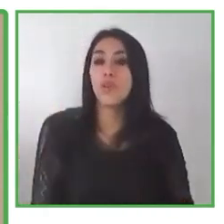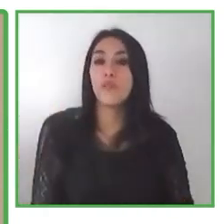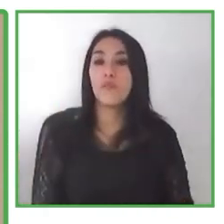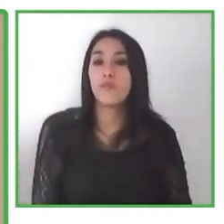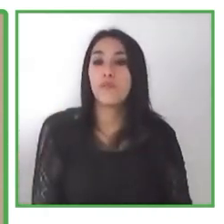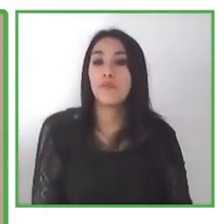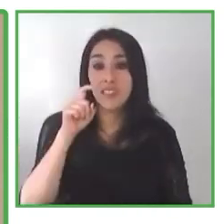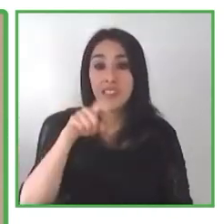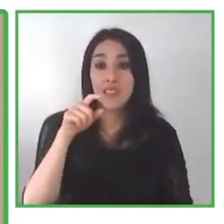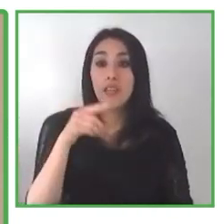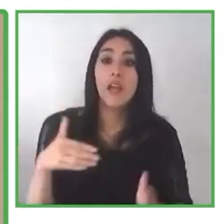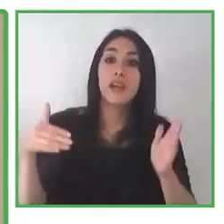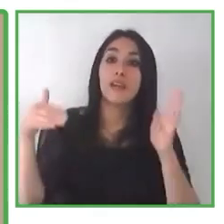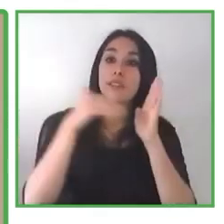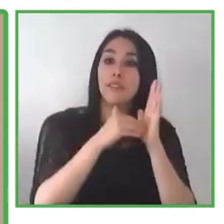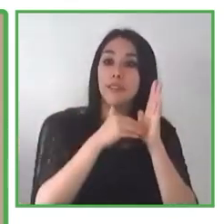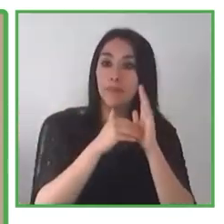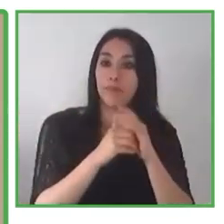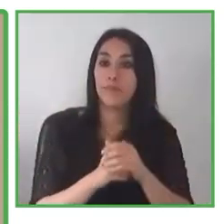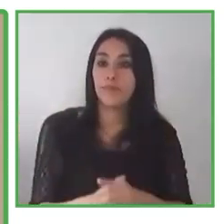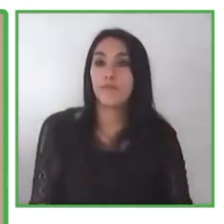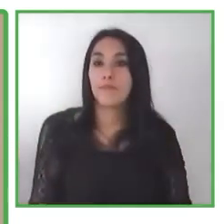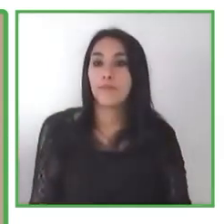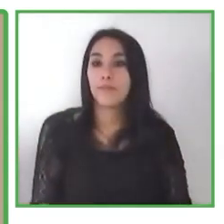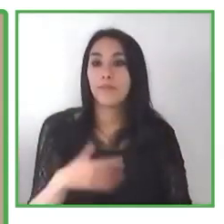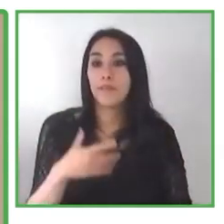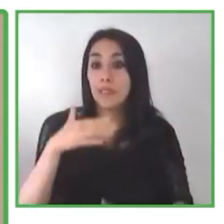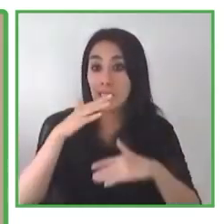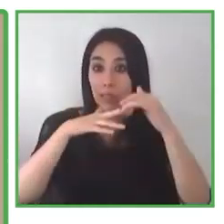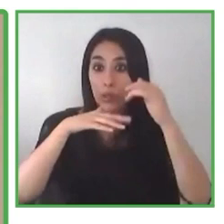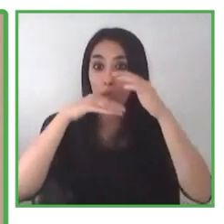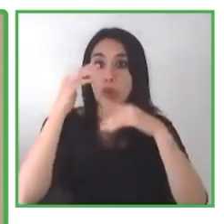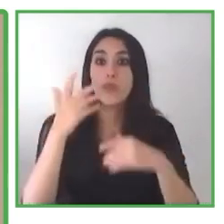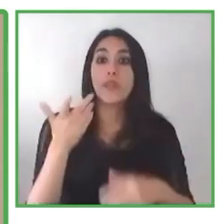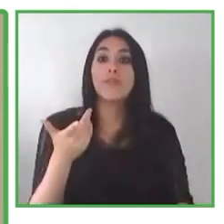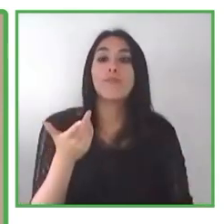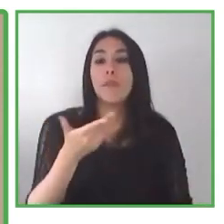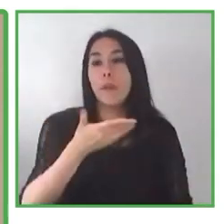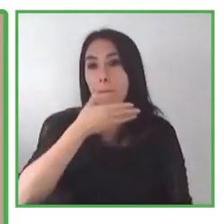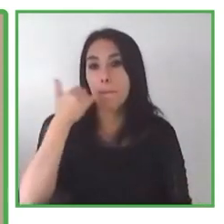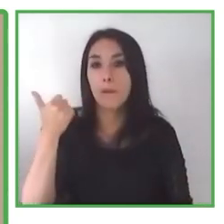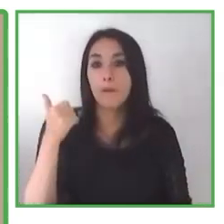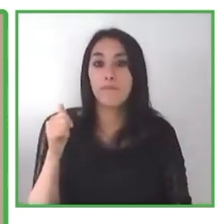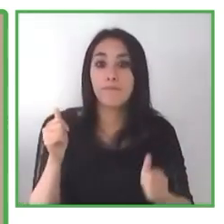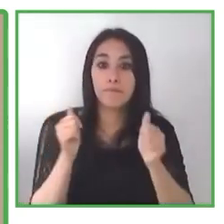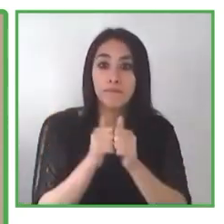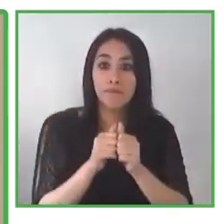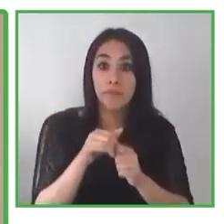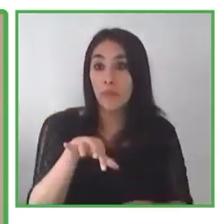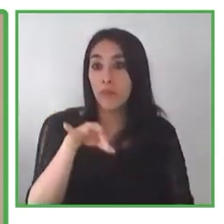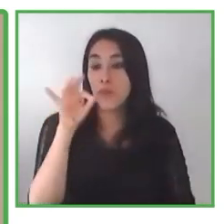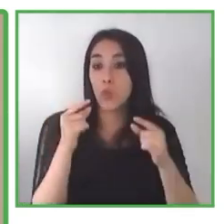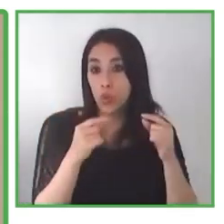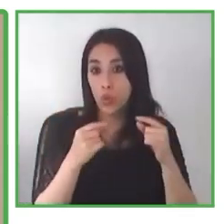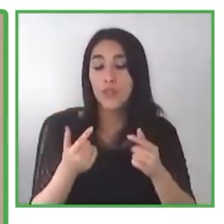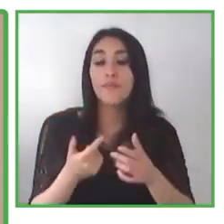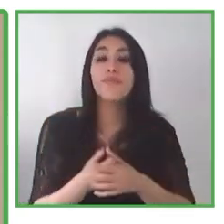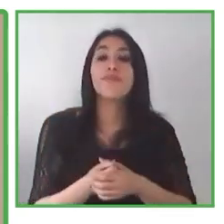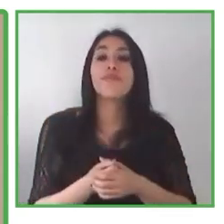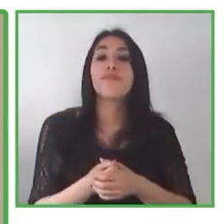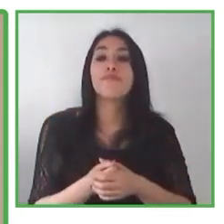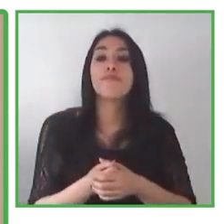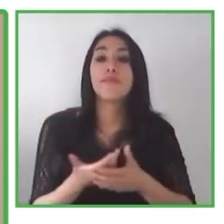We need to reconstruct, rebuild something better together, and to identify solutions